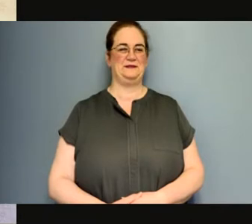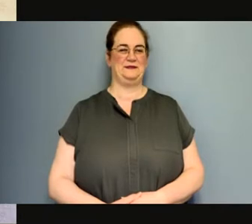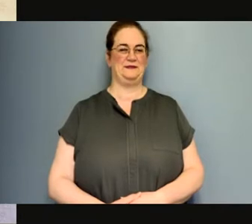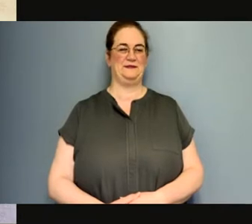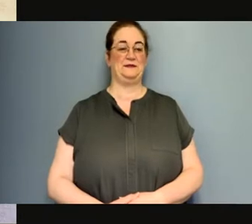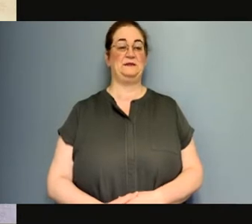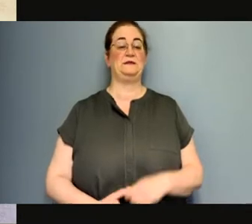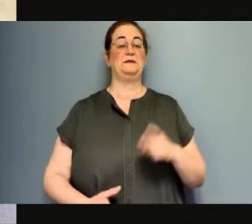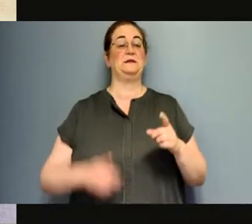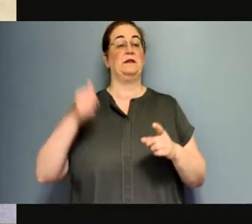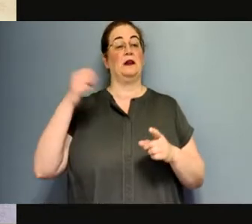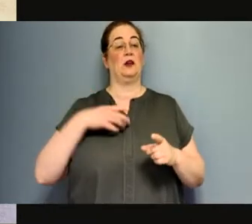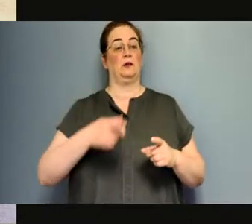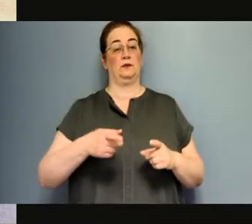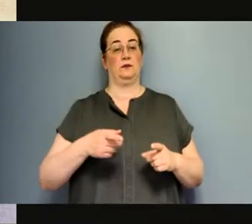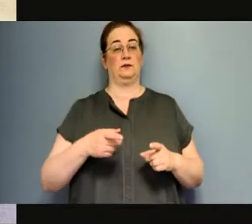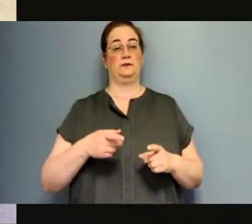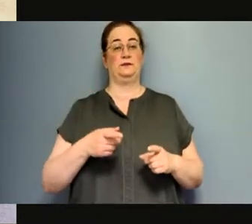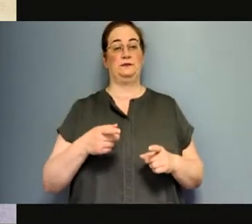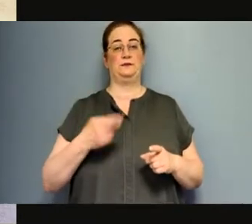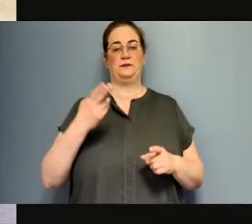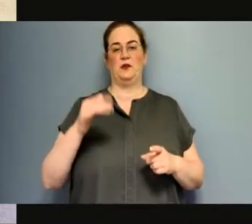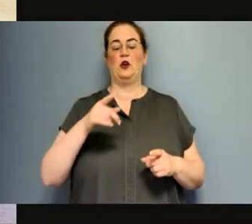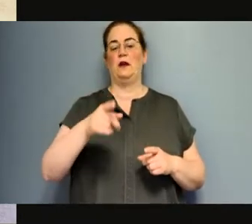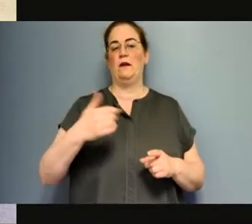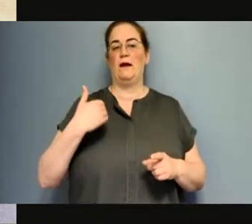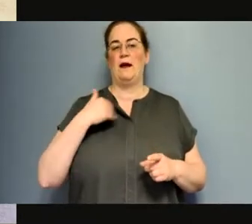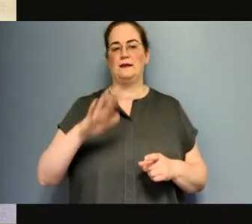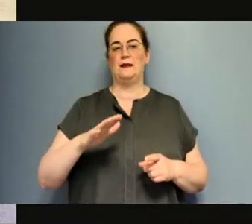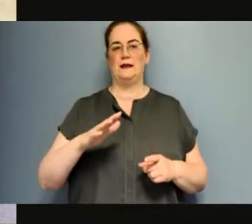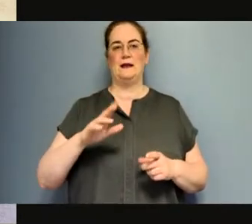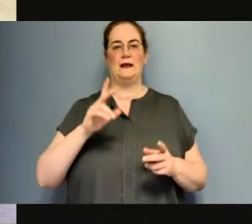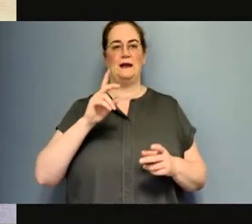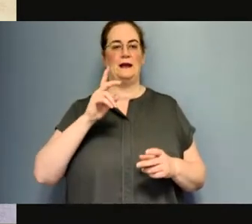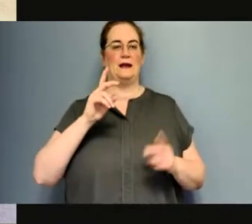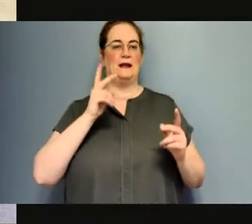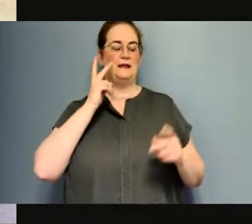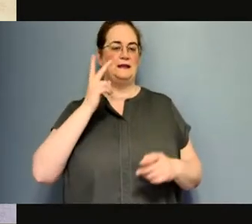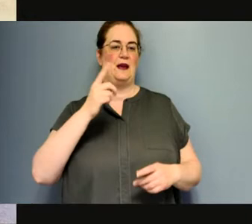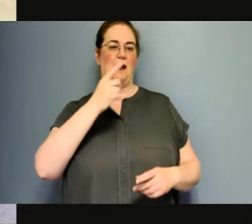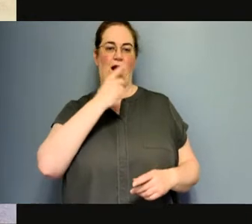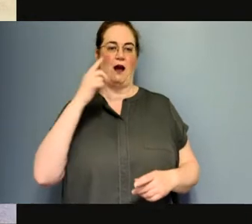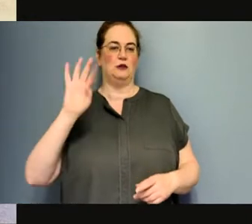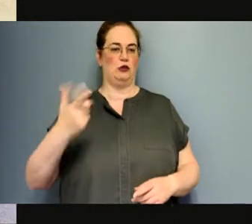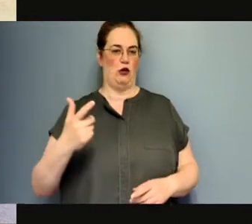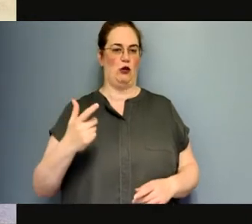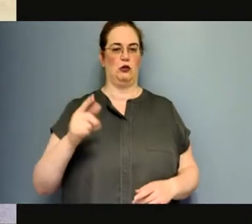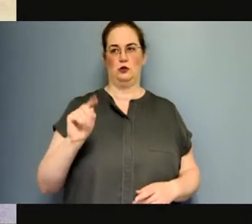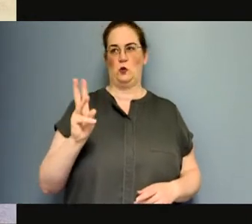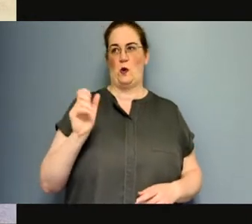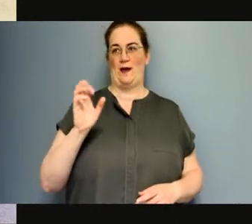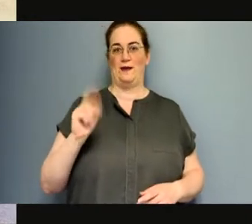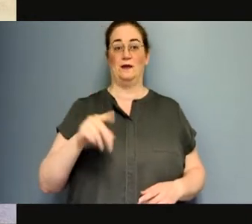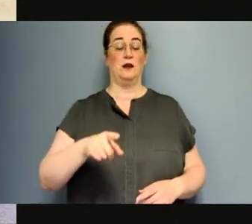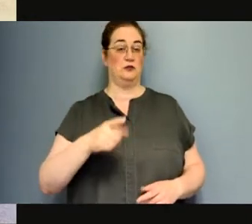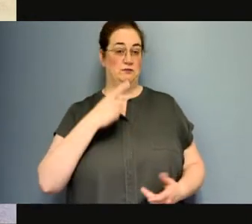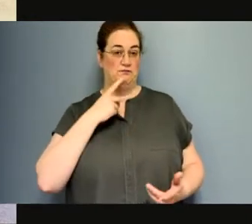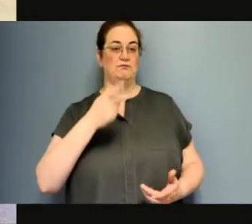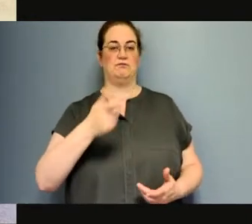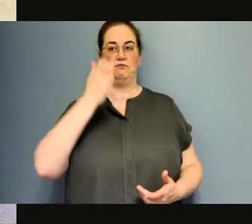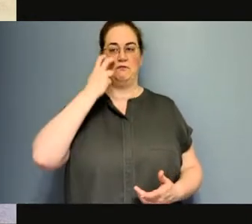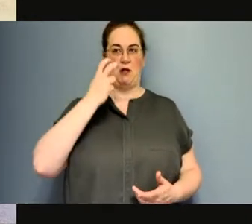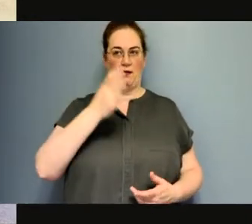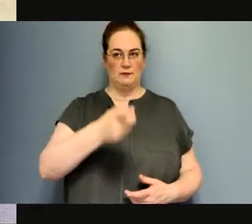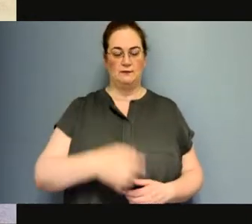This gentleman is Terry, and he has his seeing eye dog, Twain. So as you would surmise, Terry is